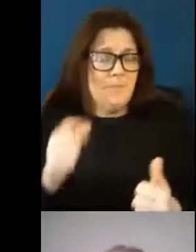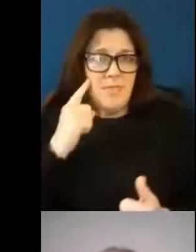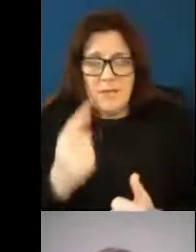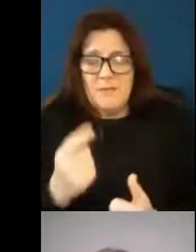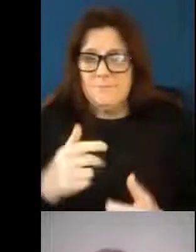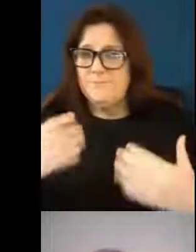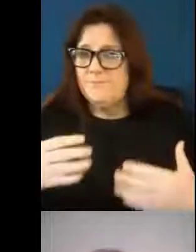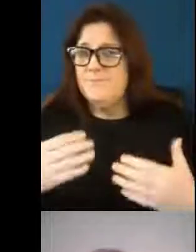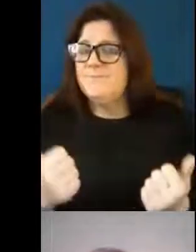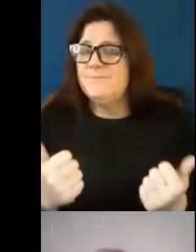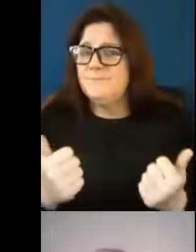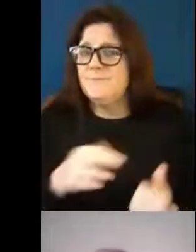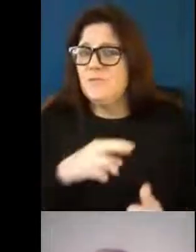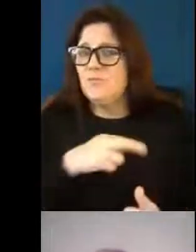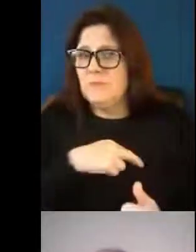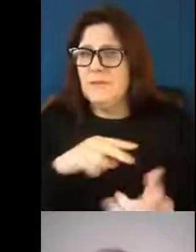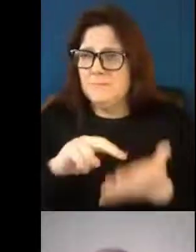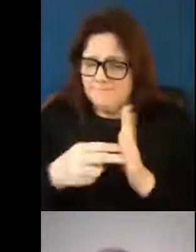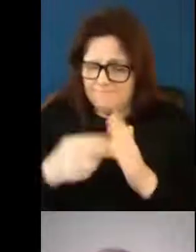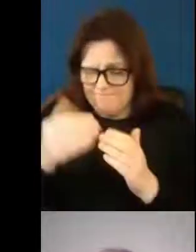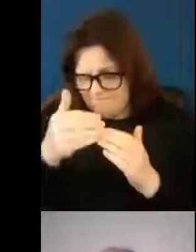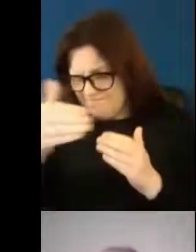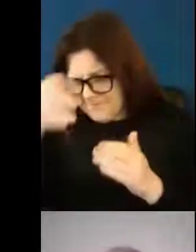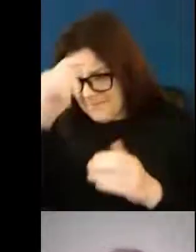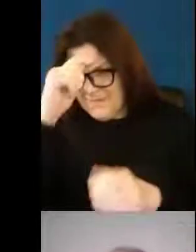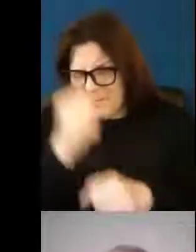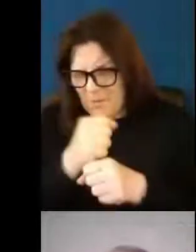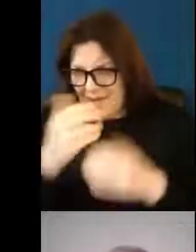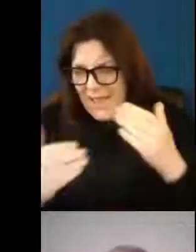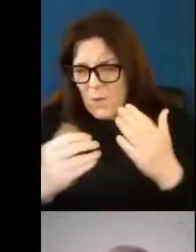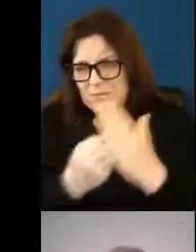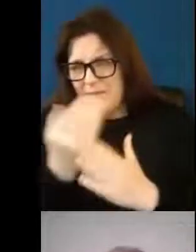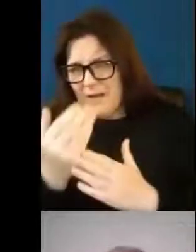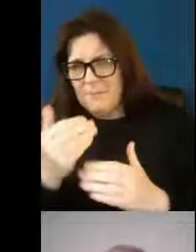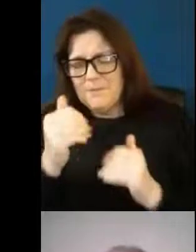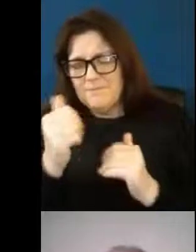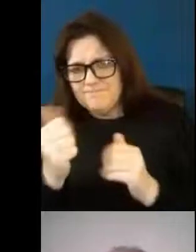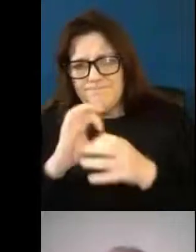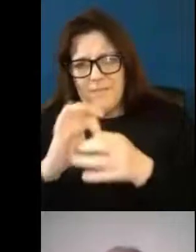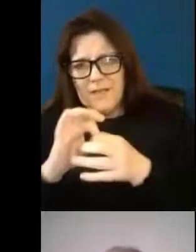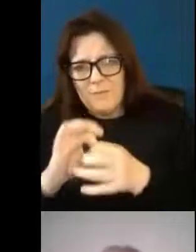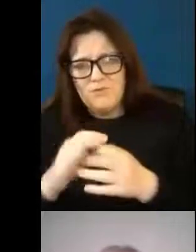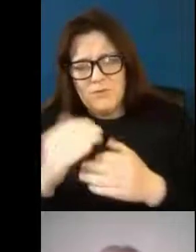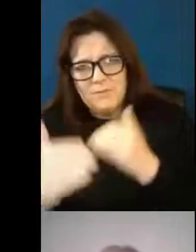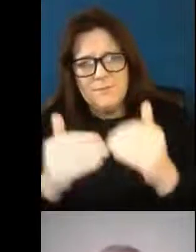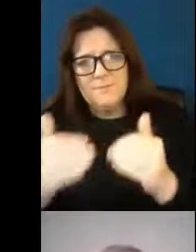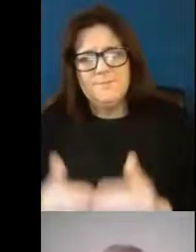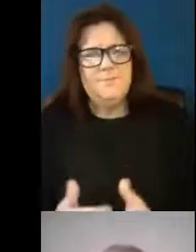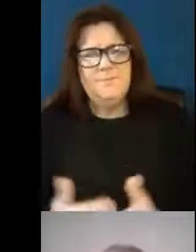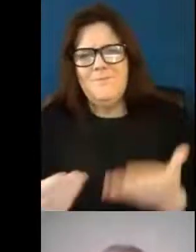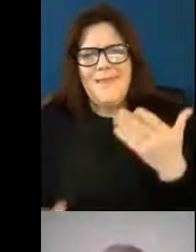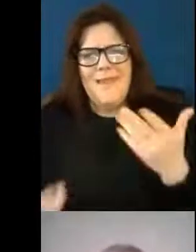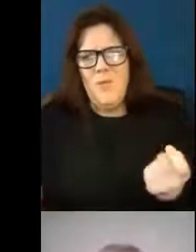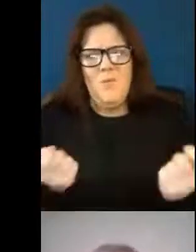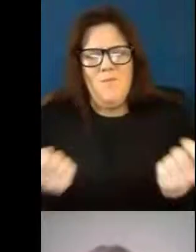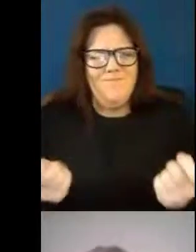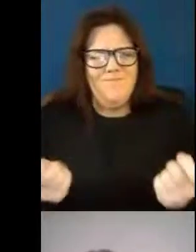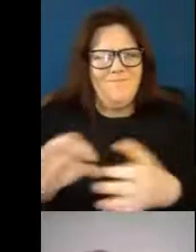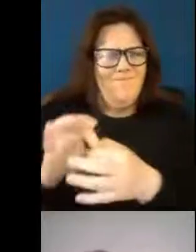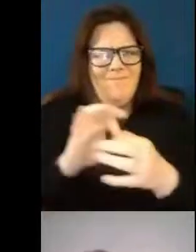really strategic way to think about developing your collaboratory as you move forward and your community of